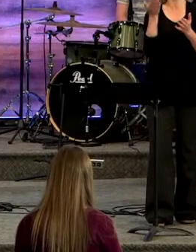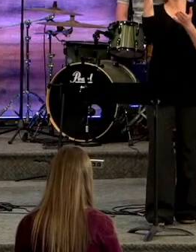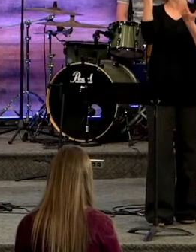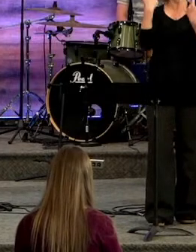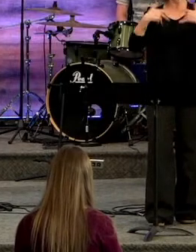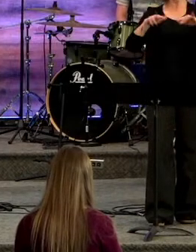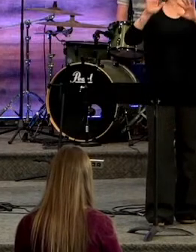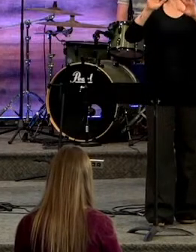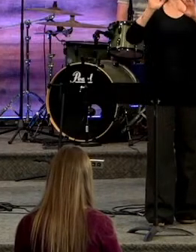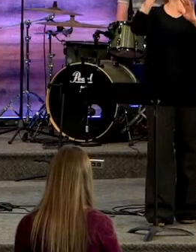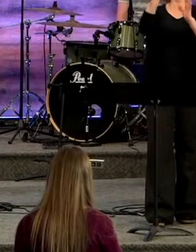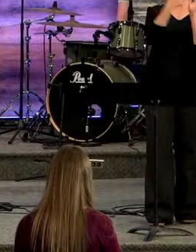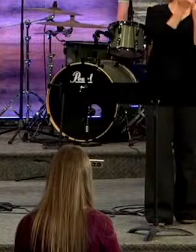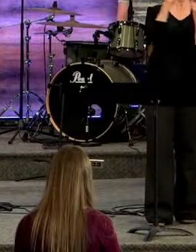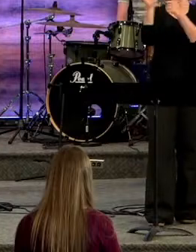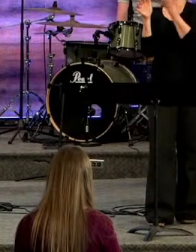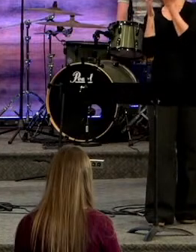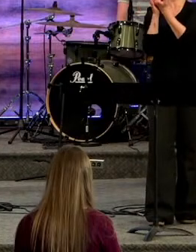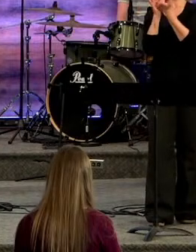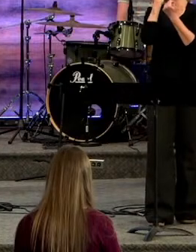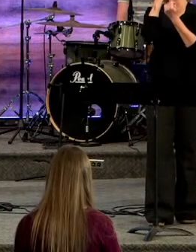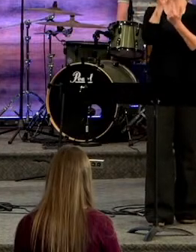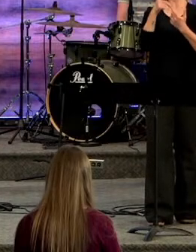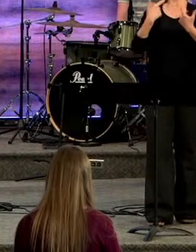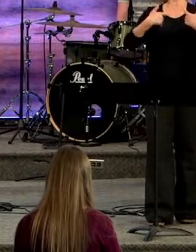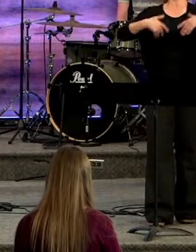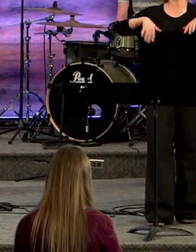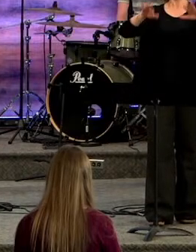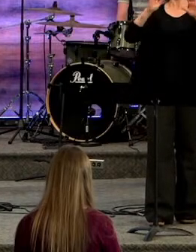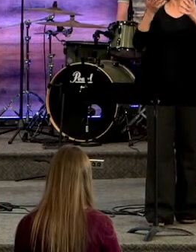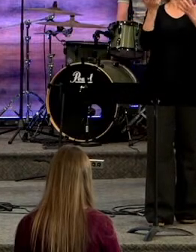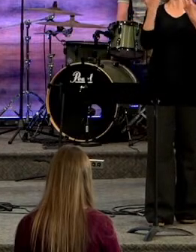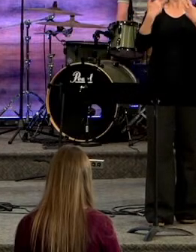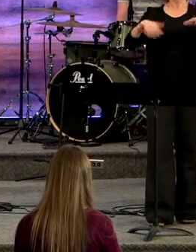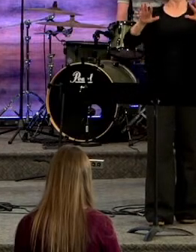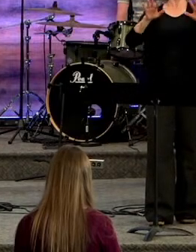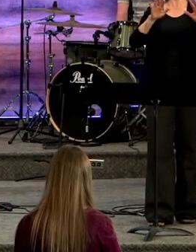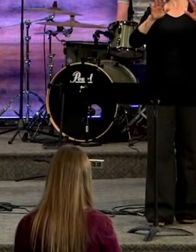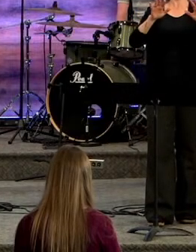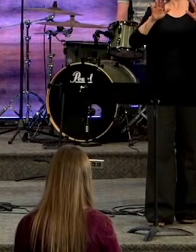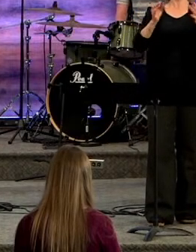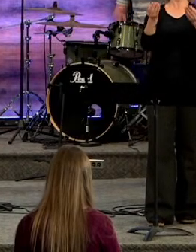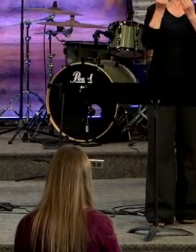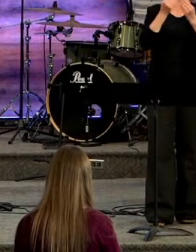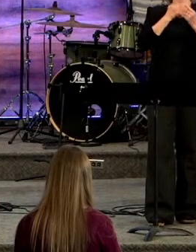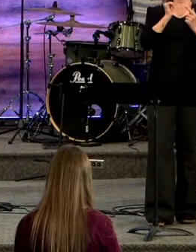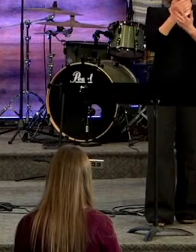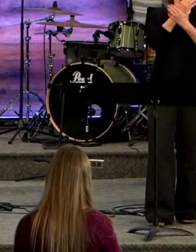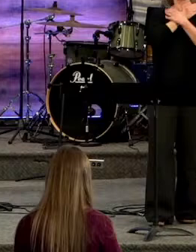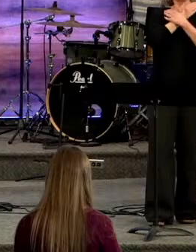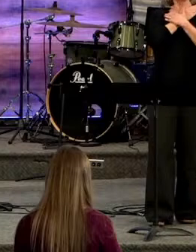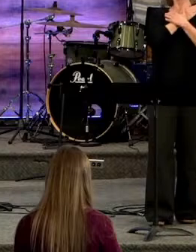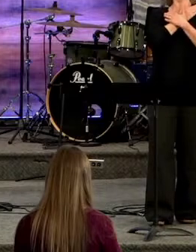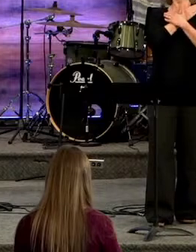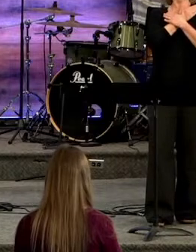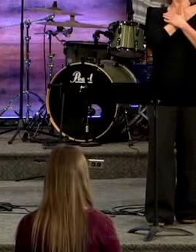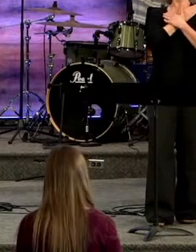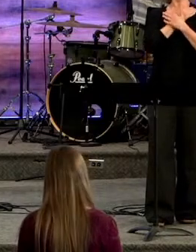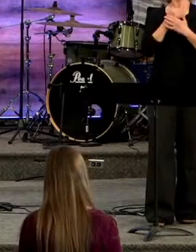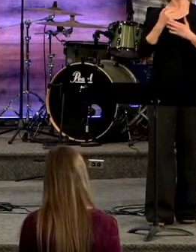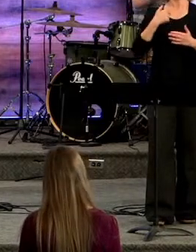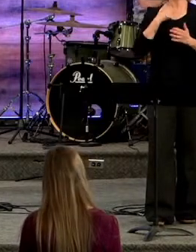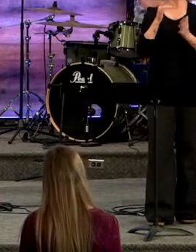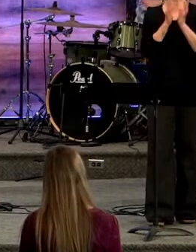in. Jesus, would you be mighty in this place? Would you be glorified in this place today? In Jesus' name we pray,